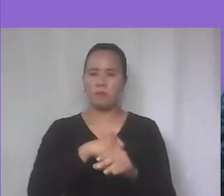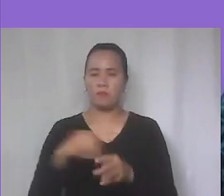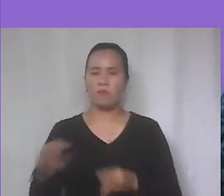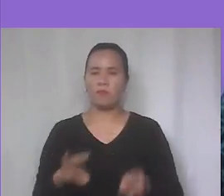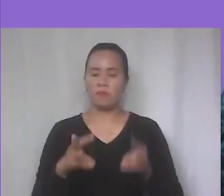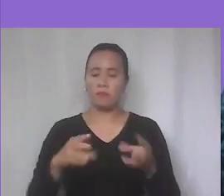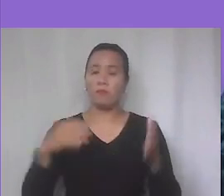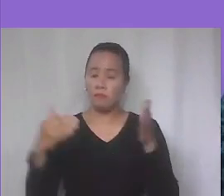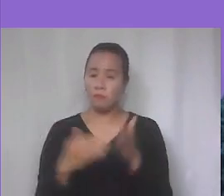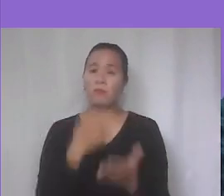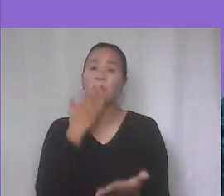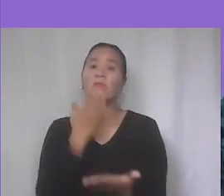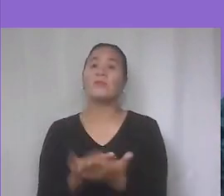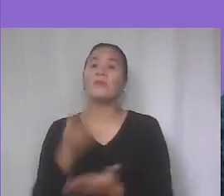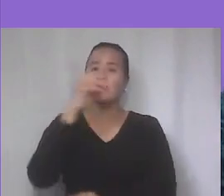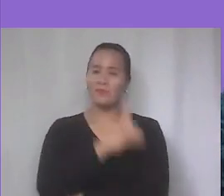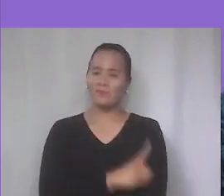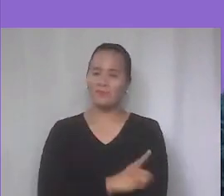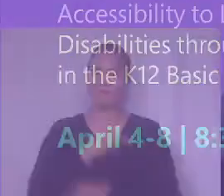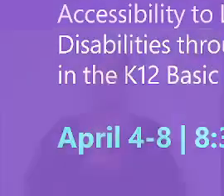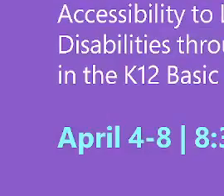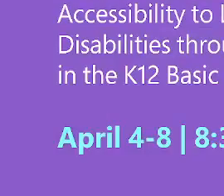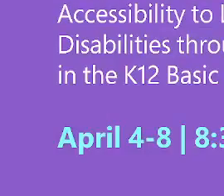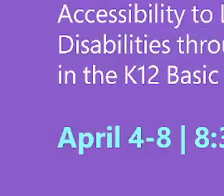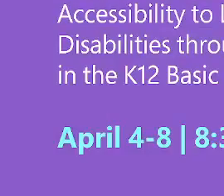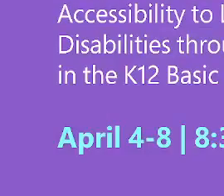keep safe, everyone.